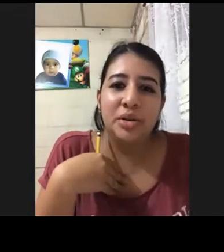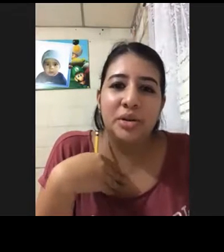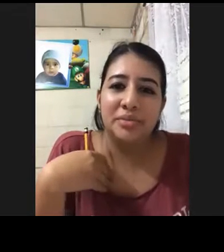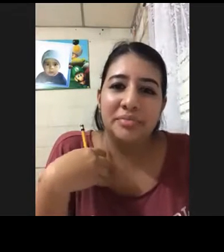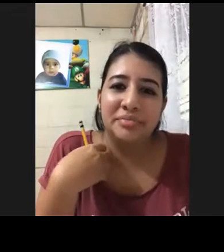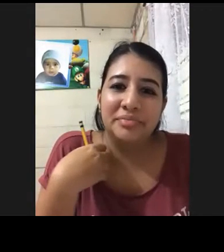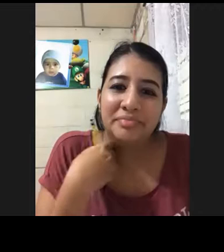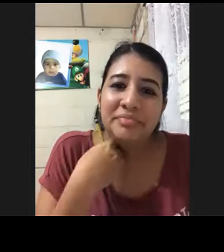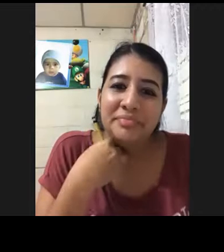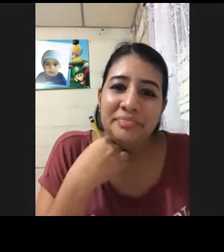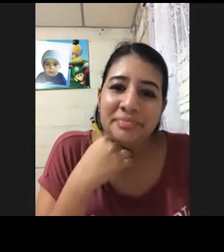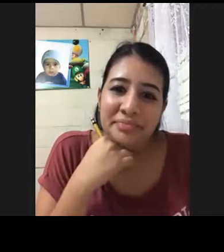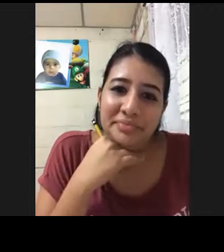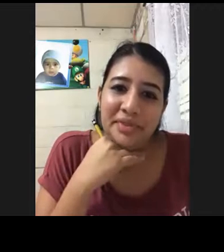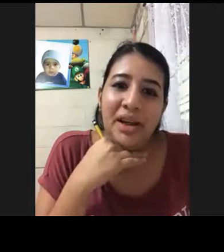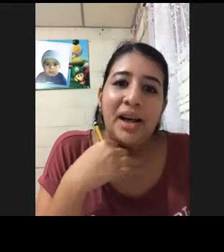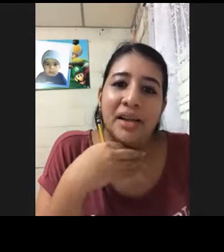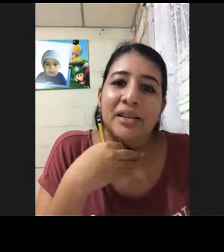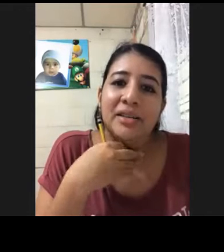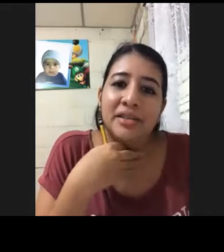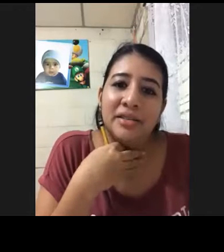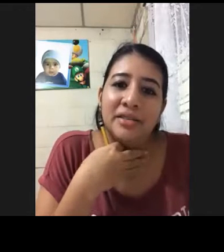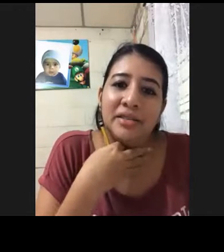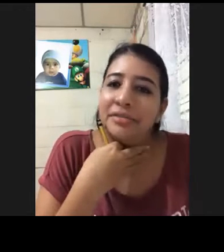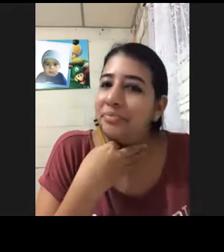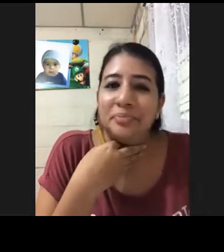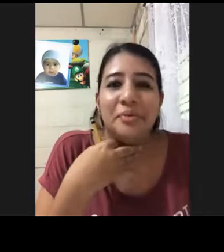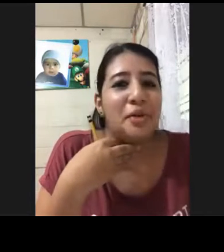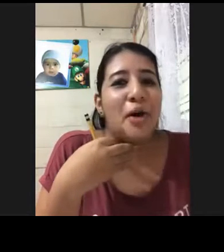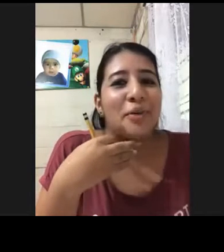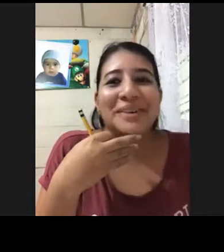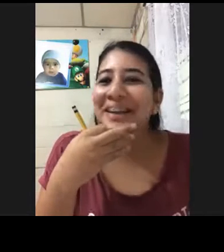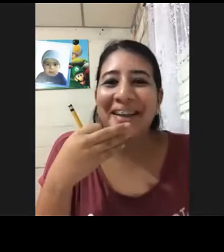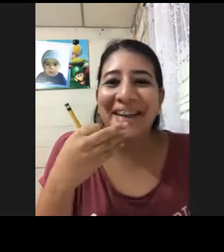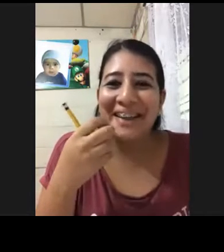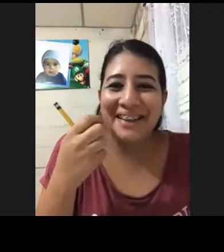Good. Did you go shopping today? No.